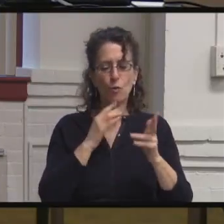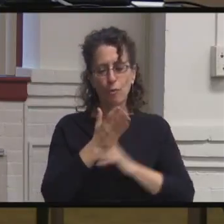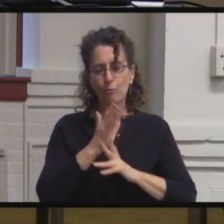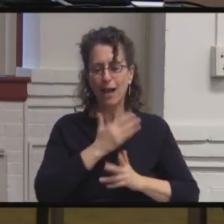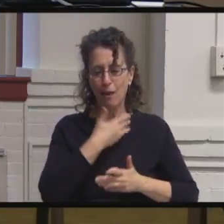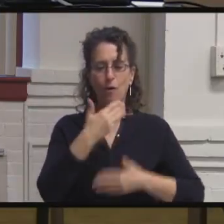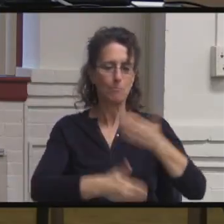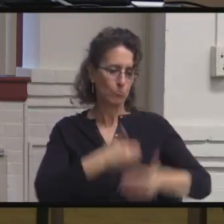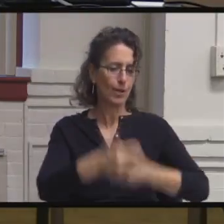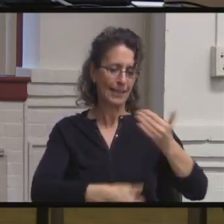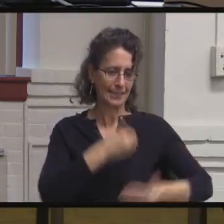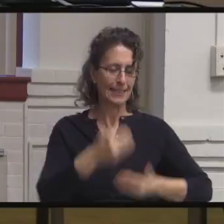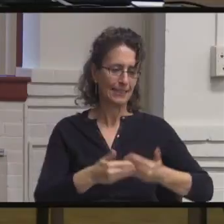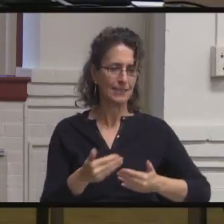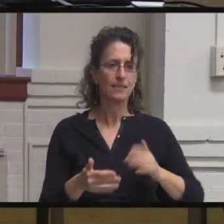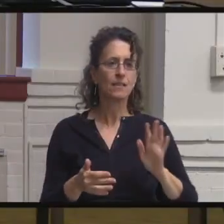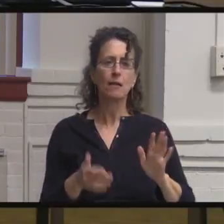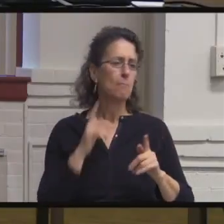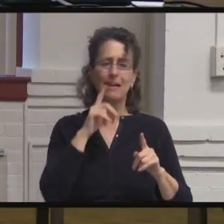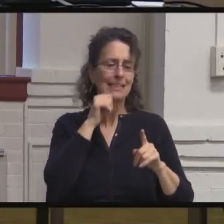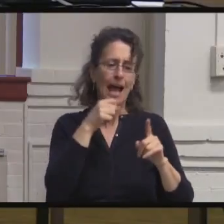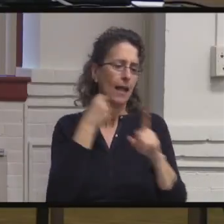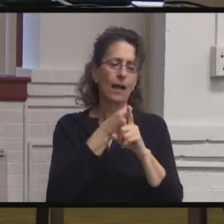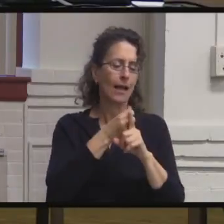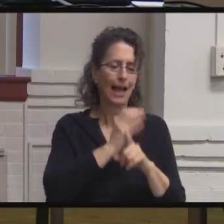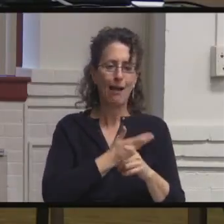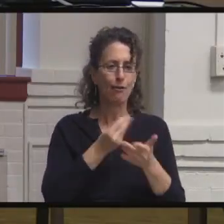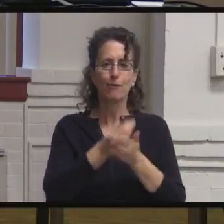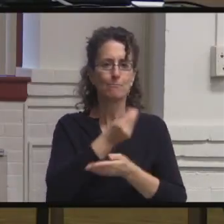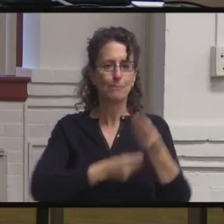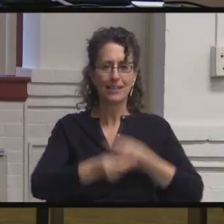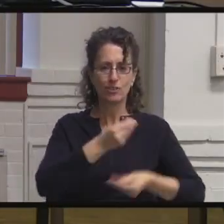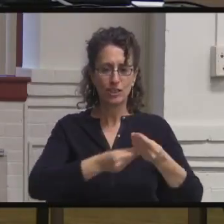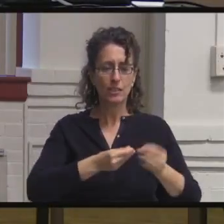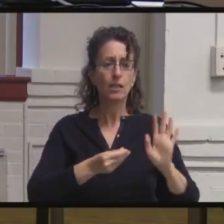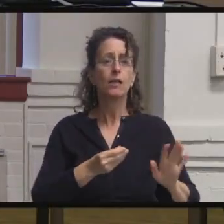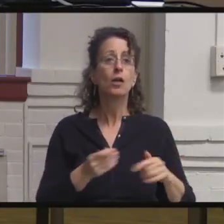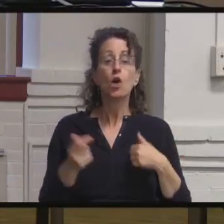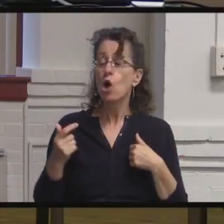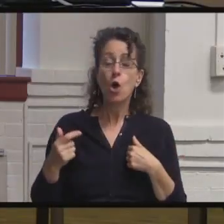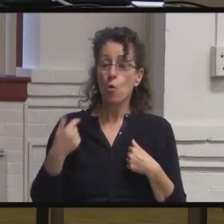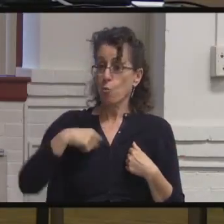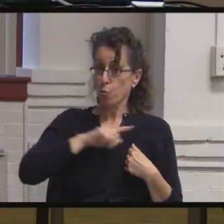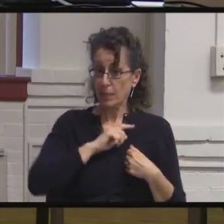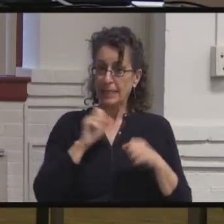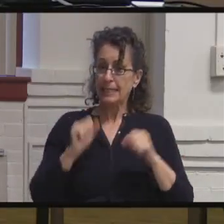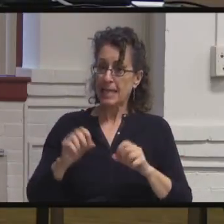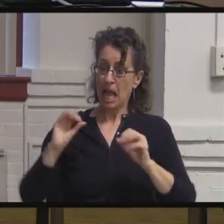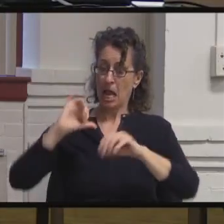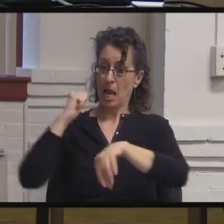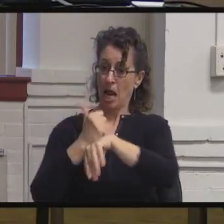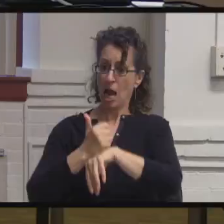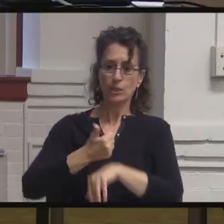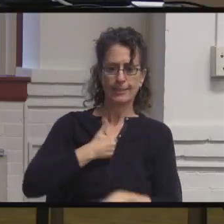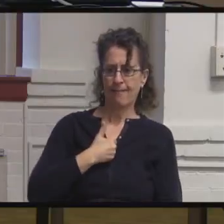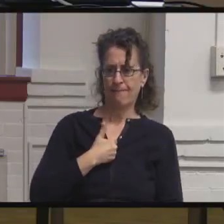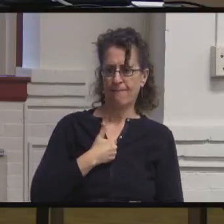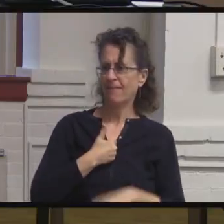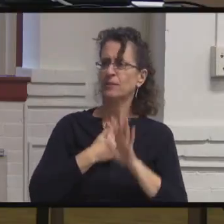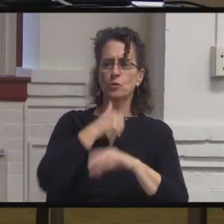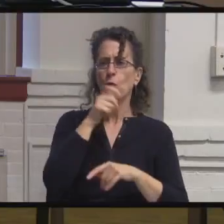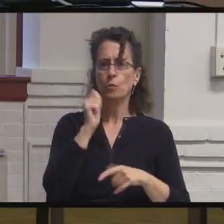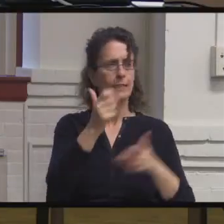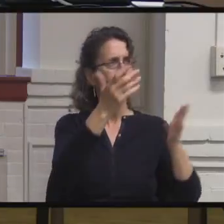a certified playground inspector installer, so we can install this in-house and not have to have those, we don't have those